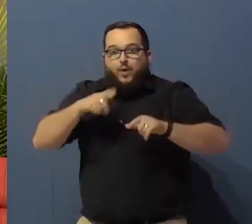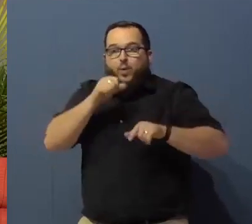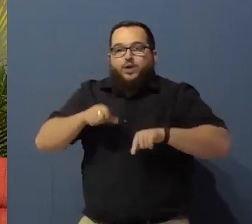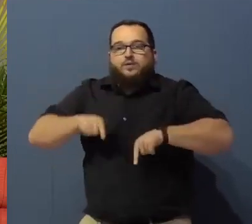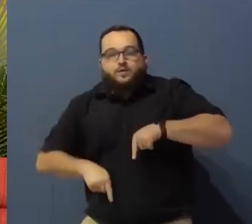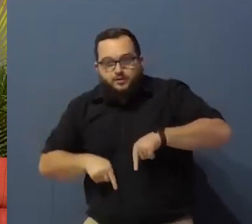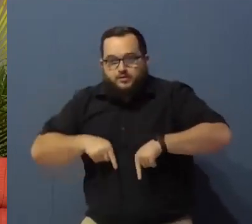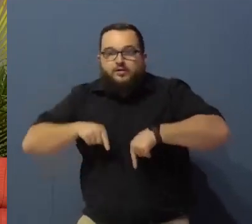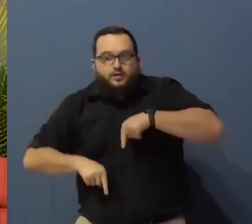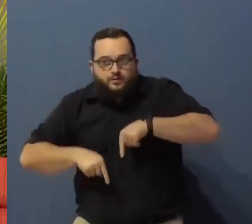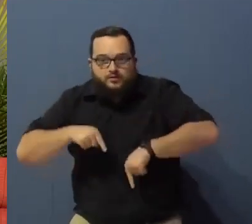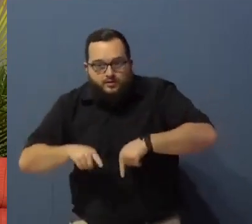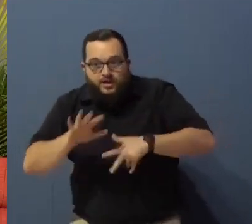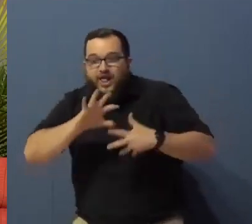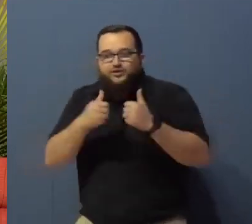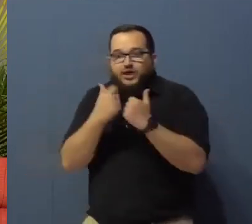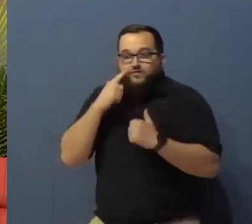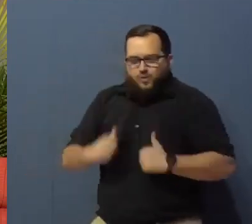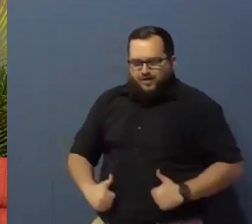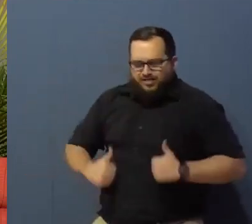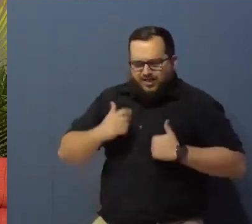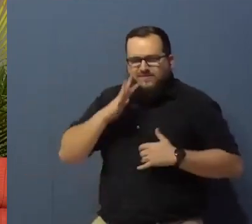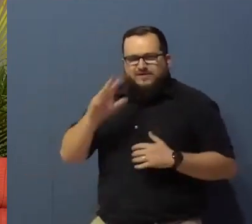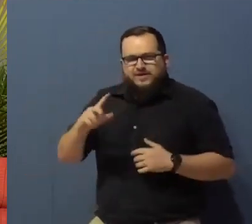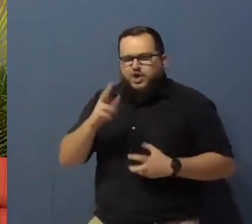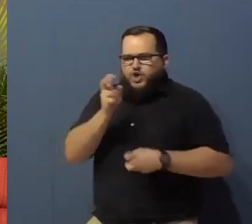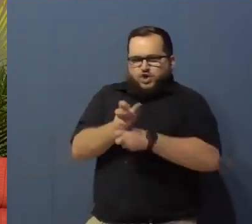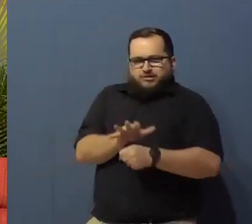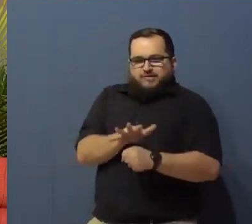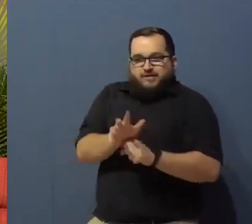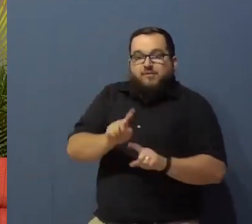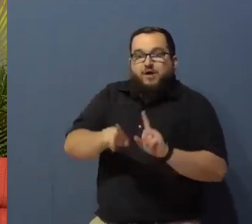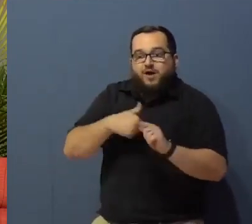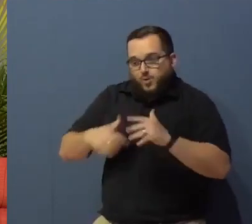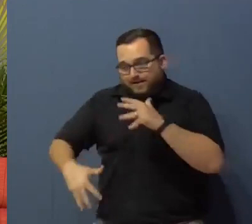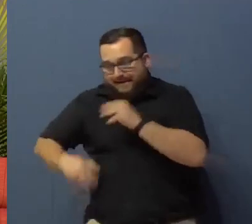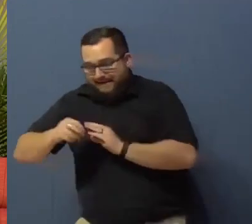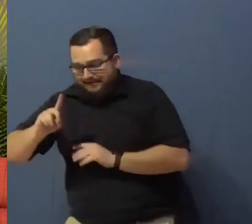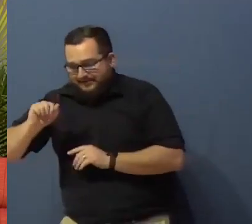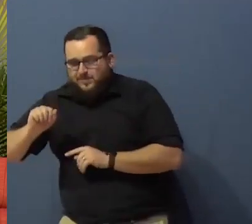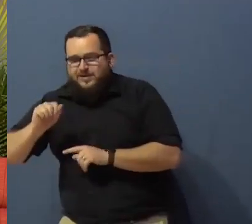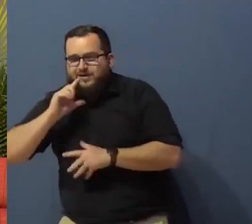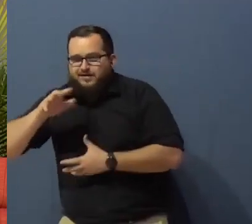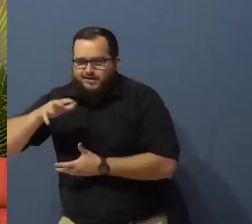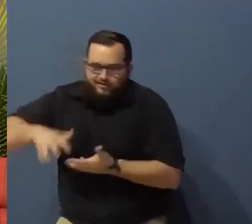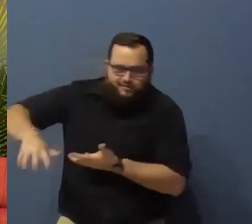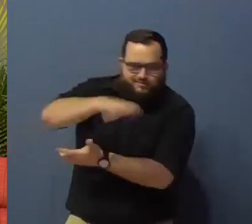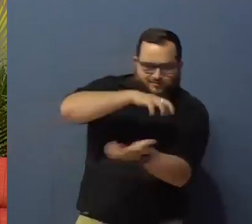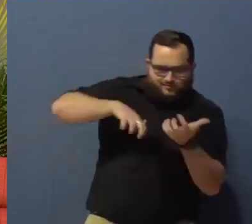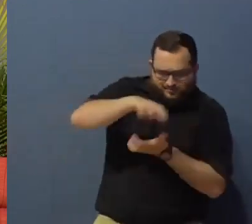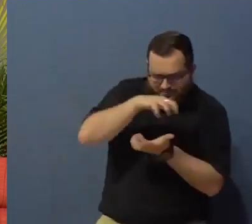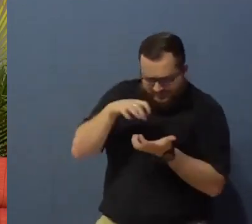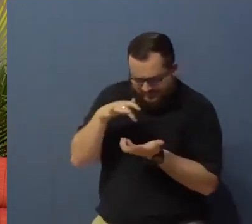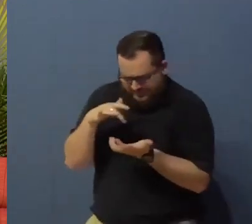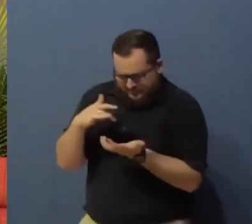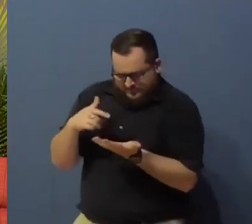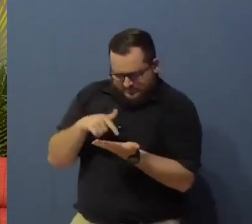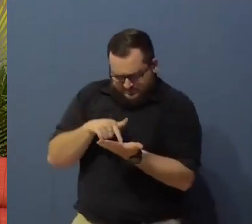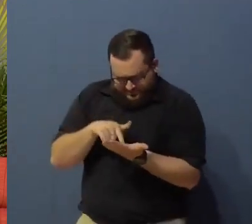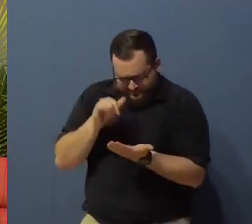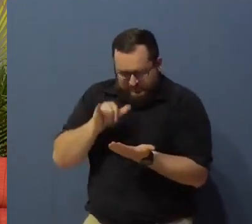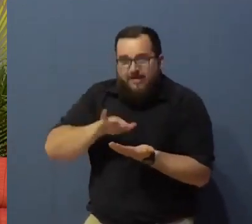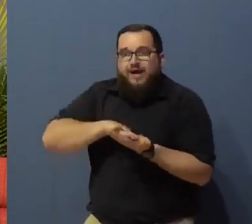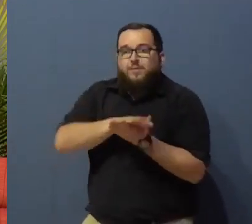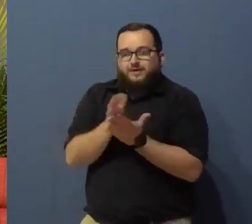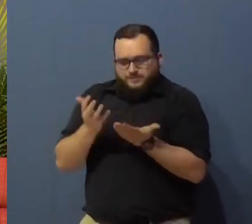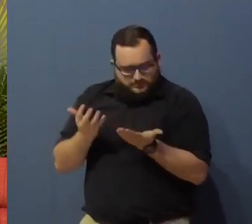The challenges of life are intense enough, but when disability is added into the mix, it often just feels